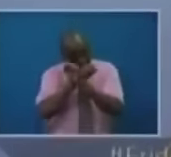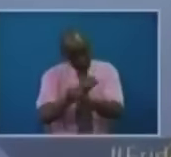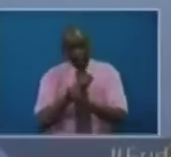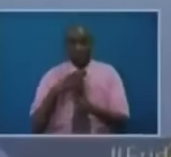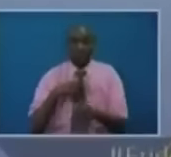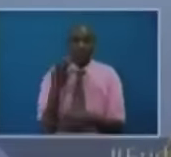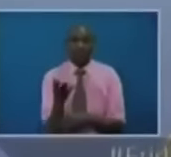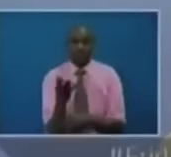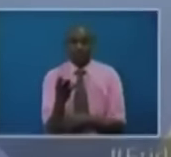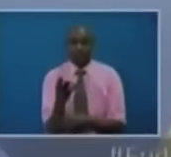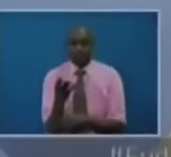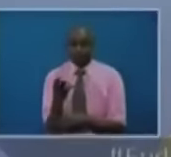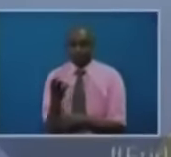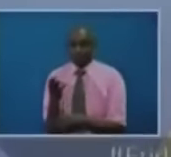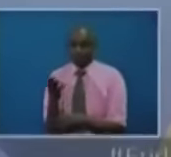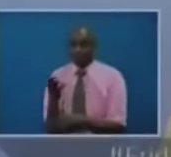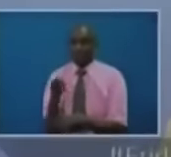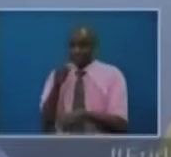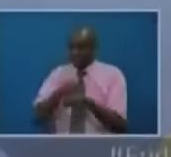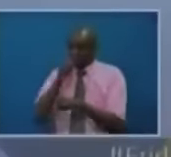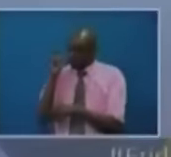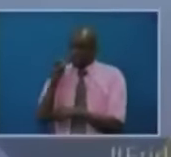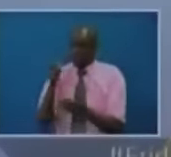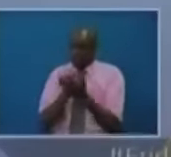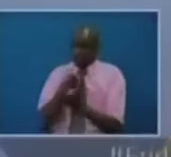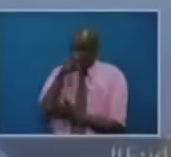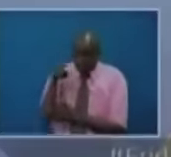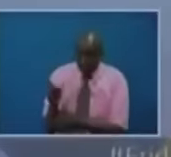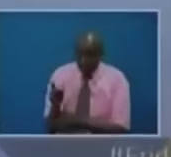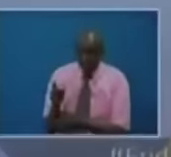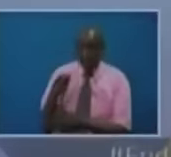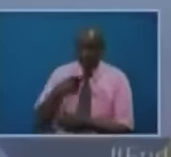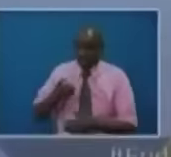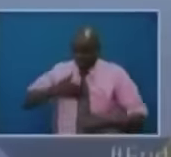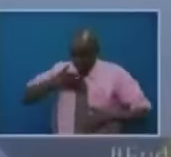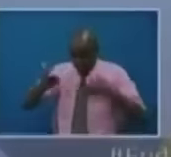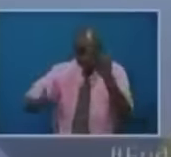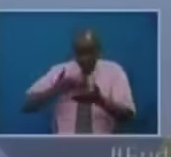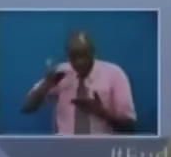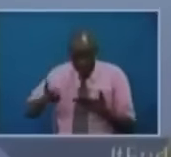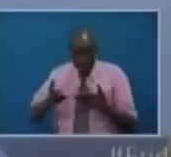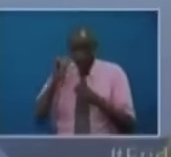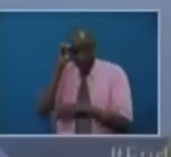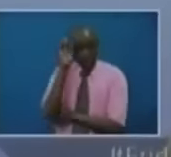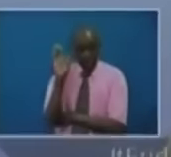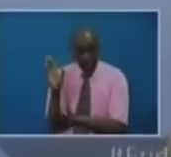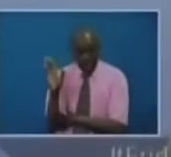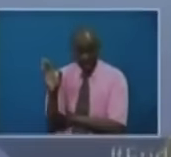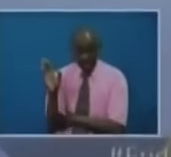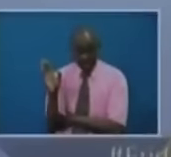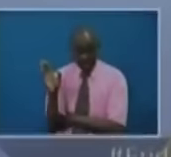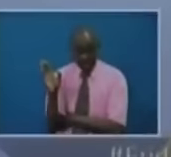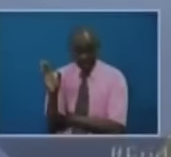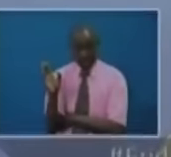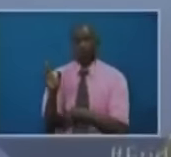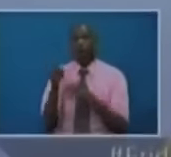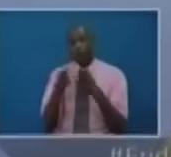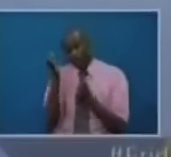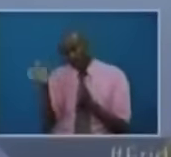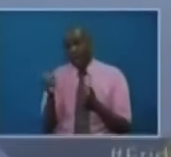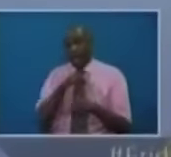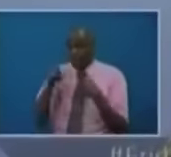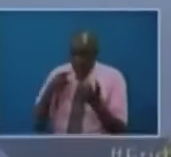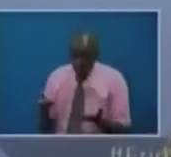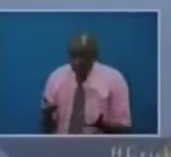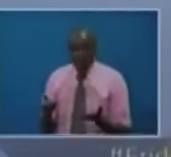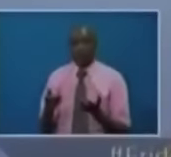interest. So then when you see auditors coming out to express their opinions bluntly on the